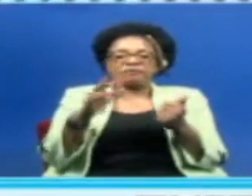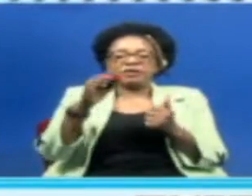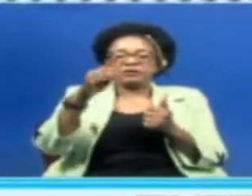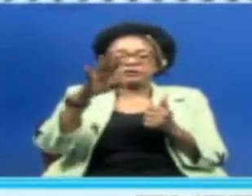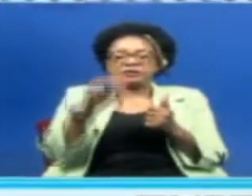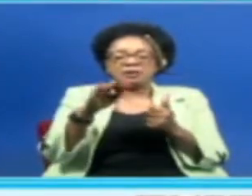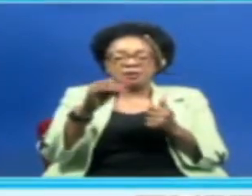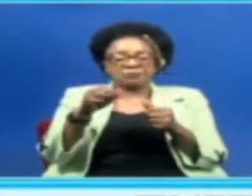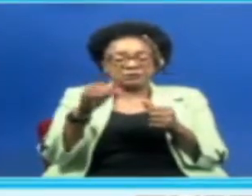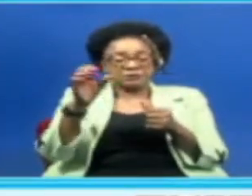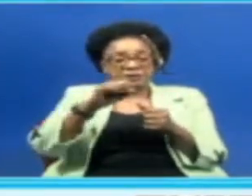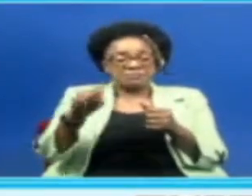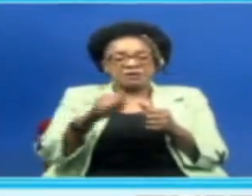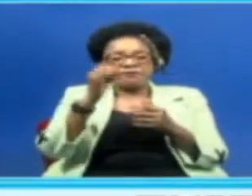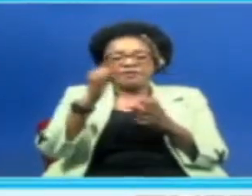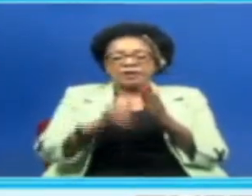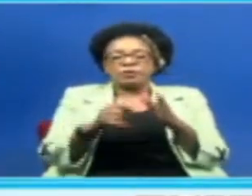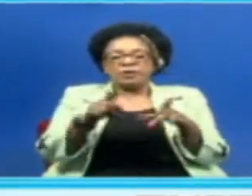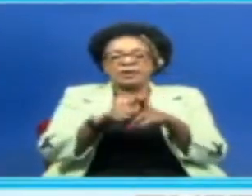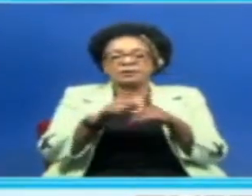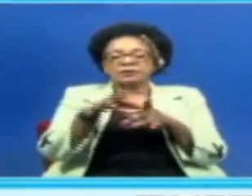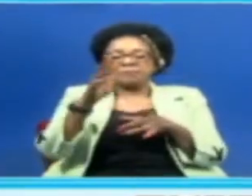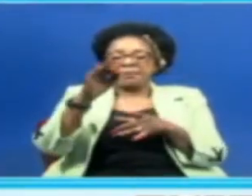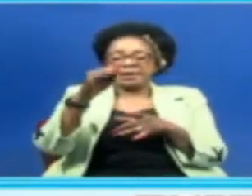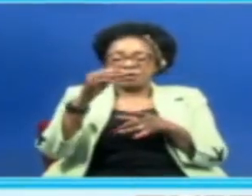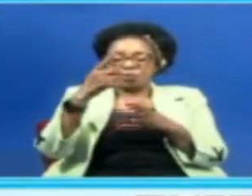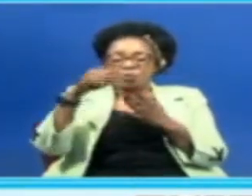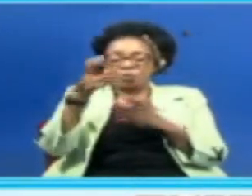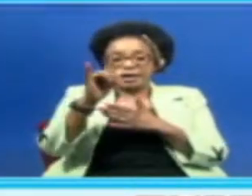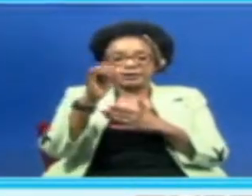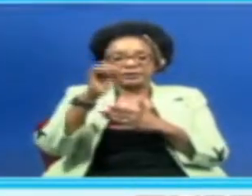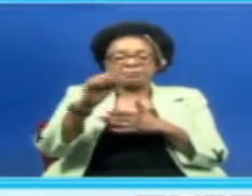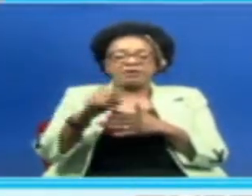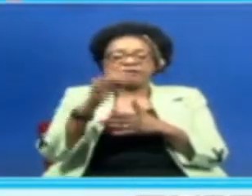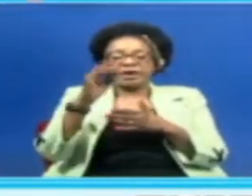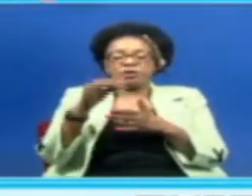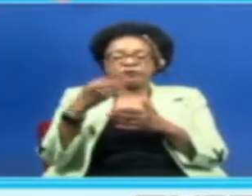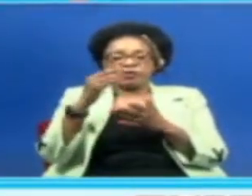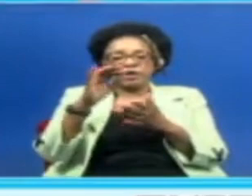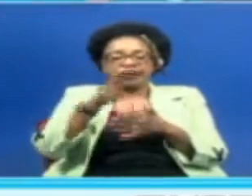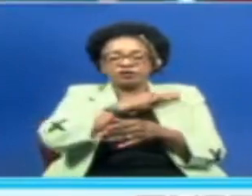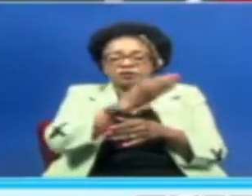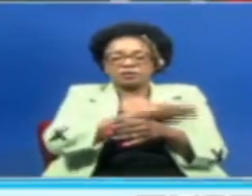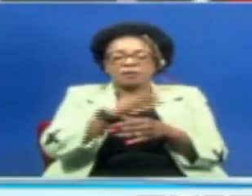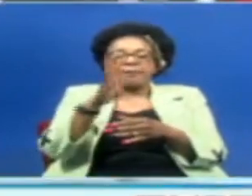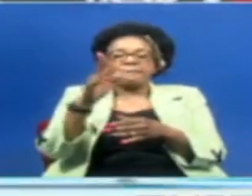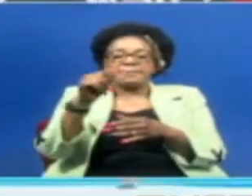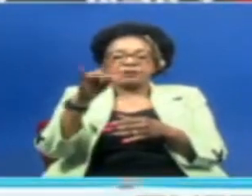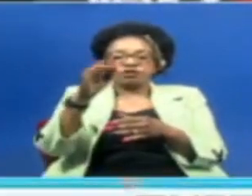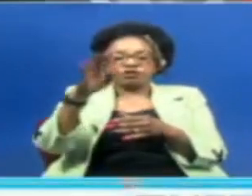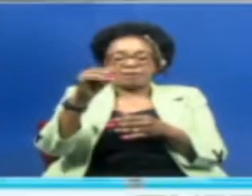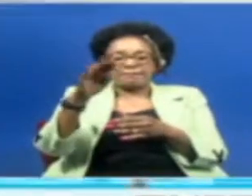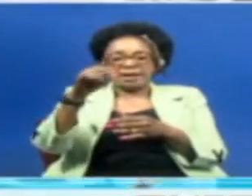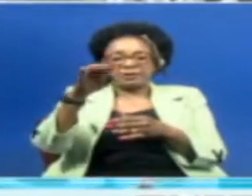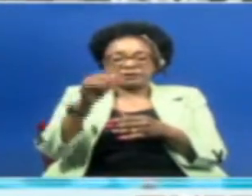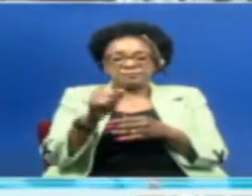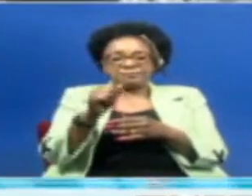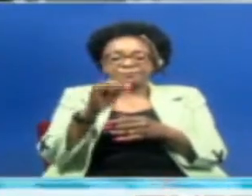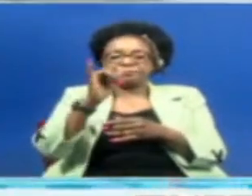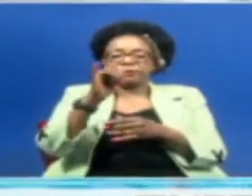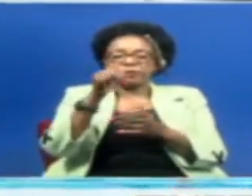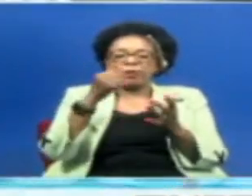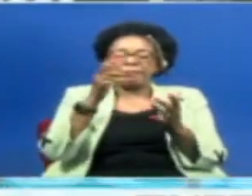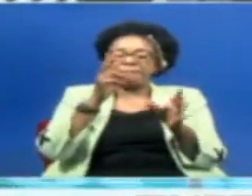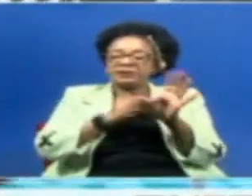in the semi-final as Mardi won her semi-final bout against Nigeria's Patricia Mbata. Andiego, who took part in the Olympic Games